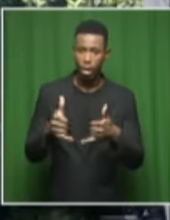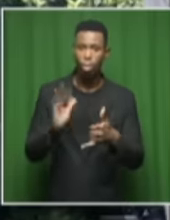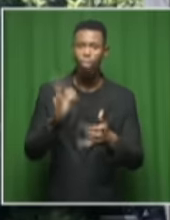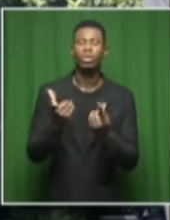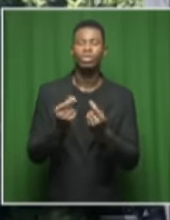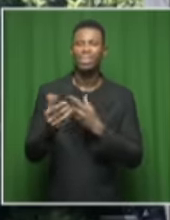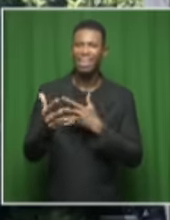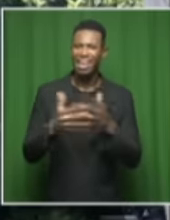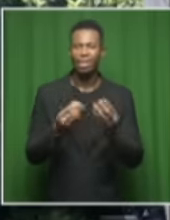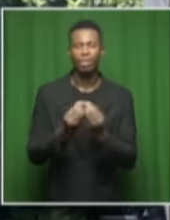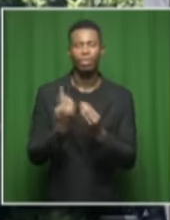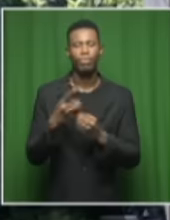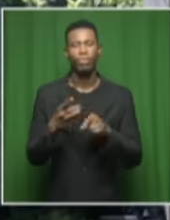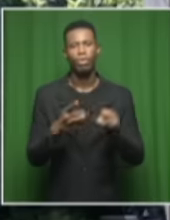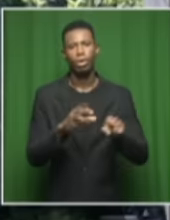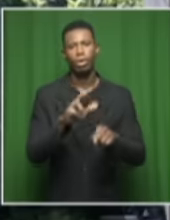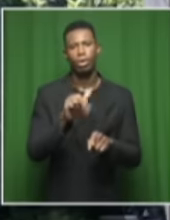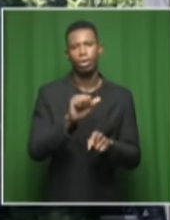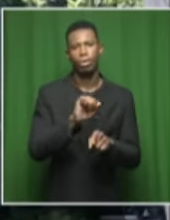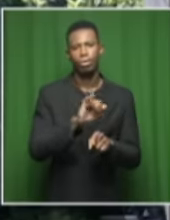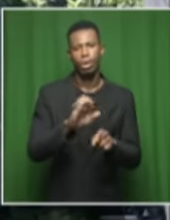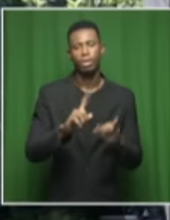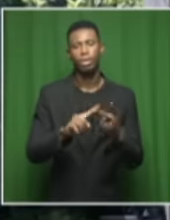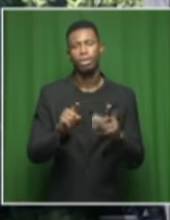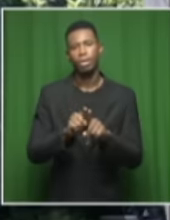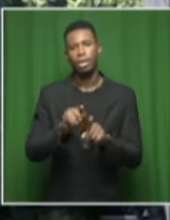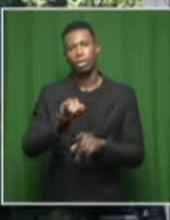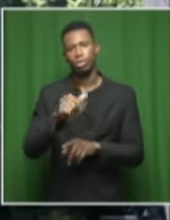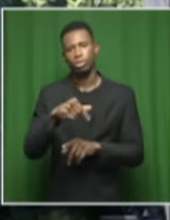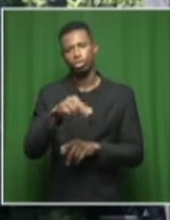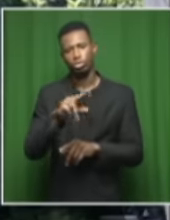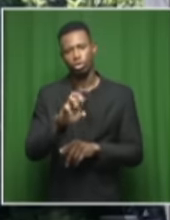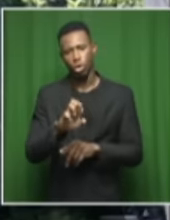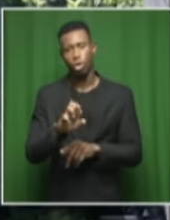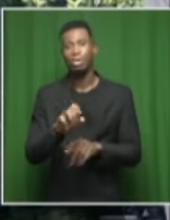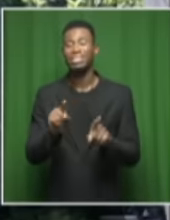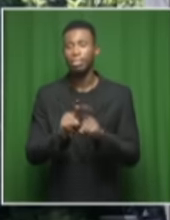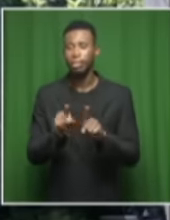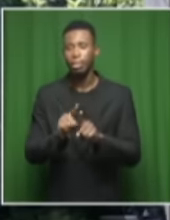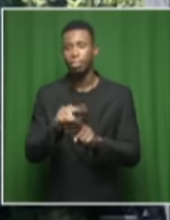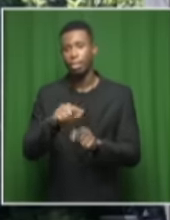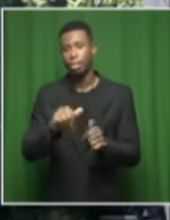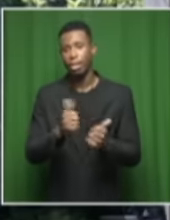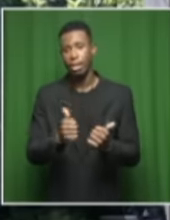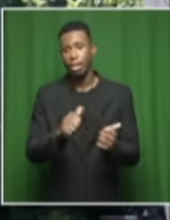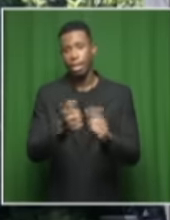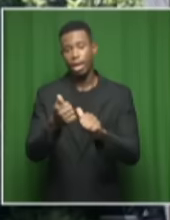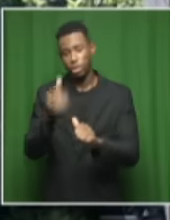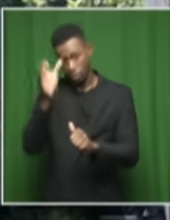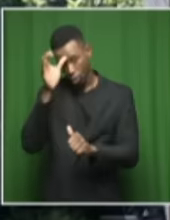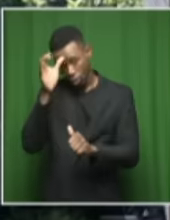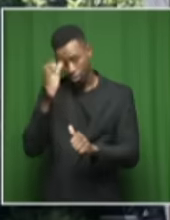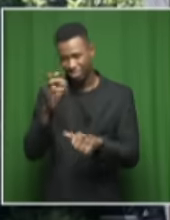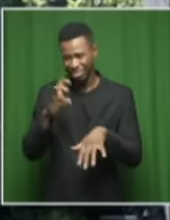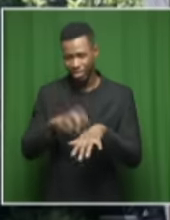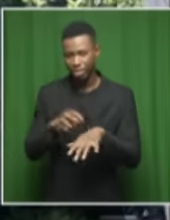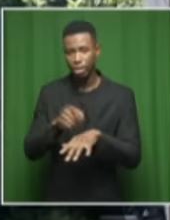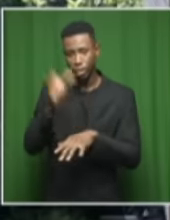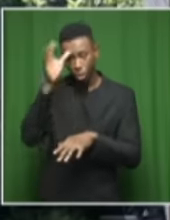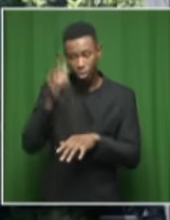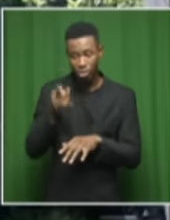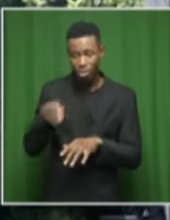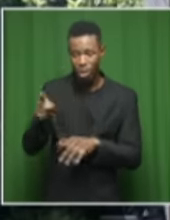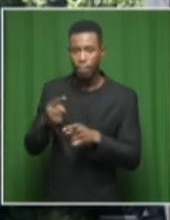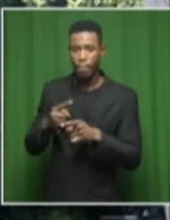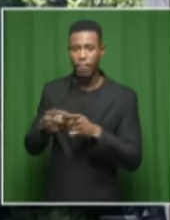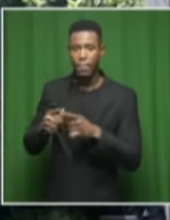and for Jacques. And you need that with the next coach. You need the coach that the players are going to follow and want to do